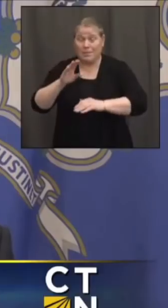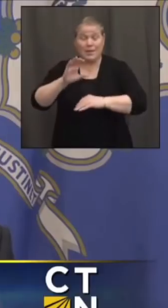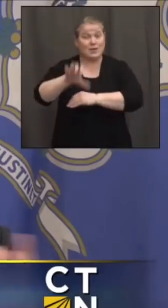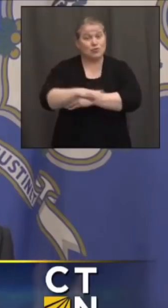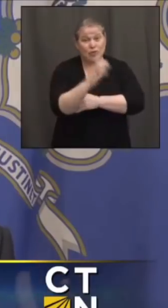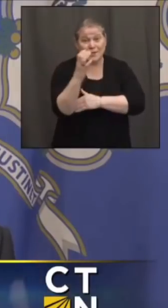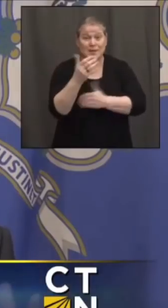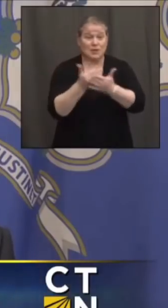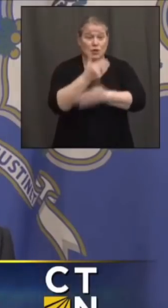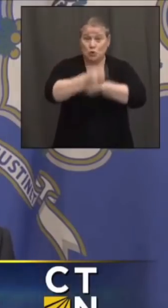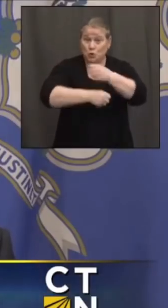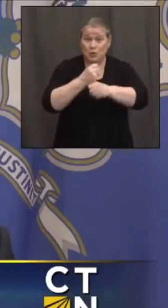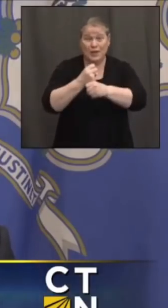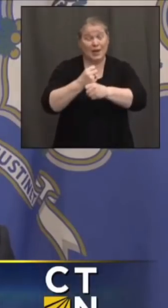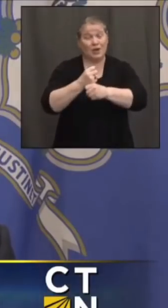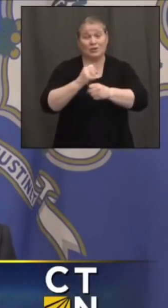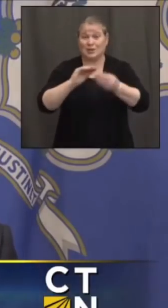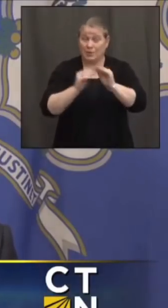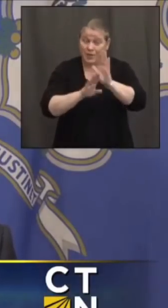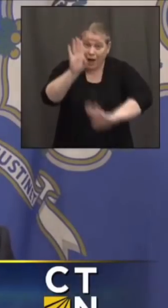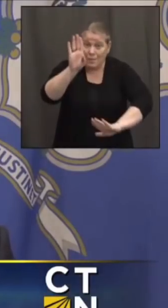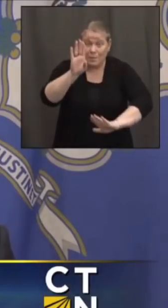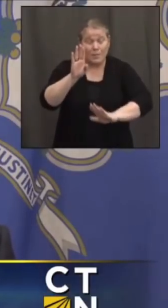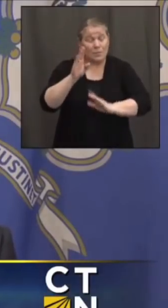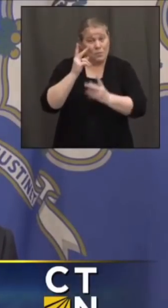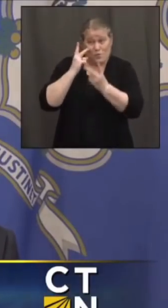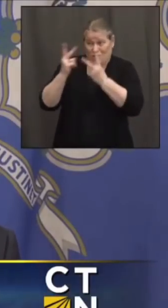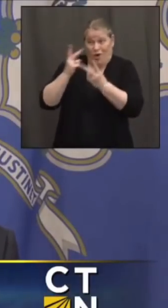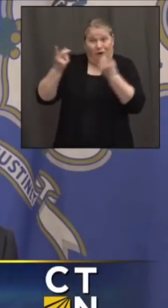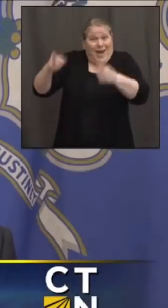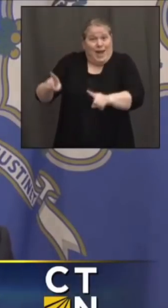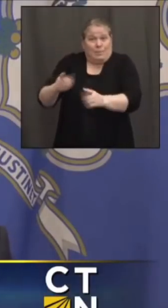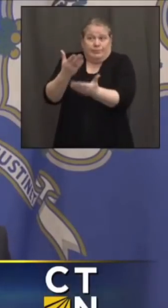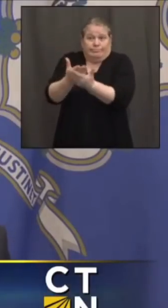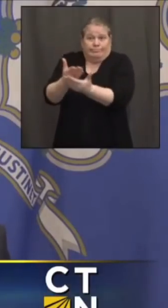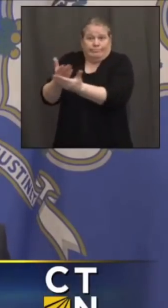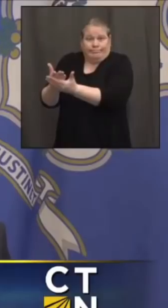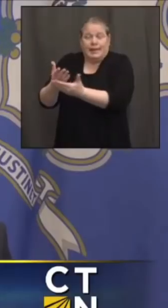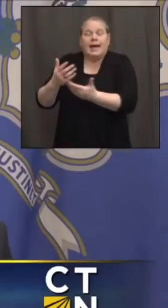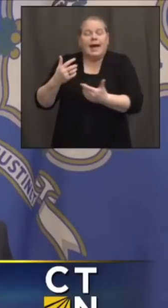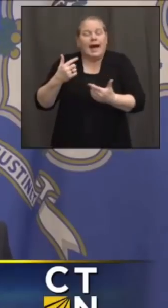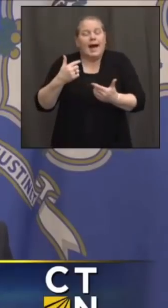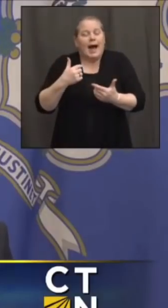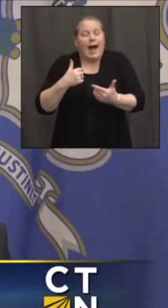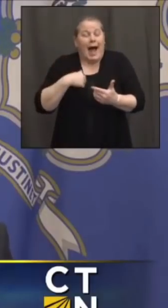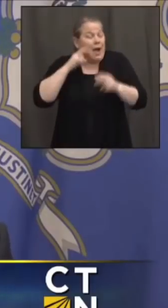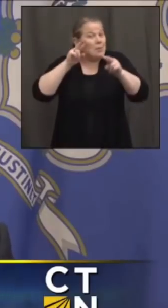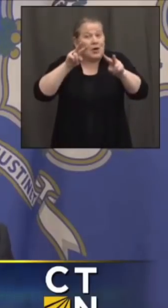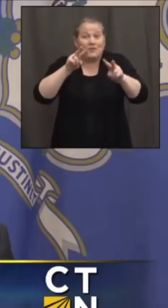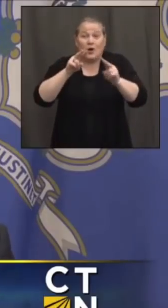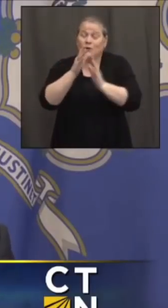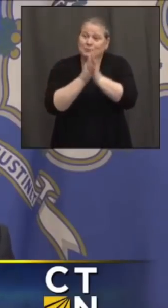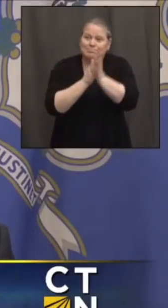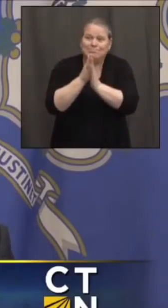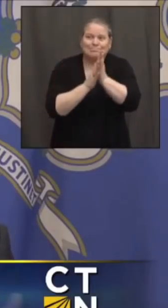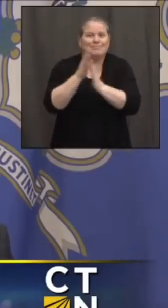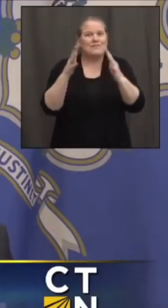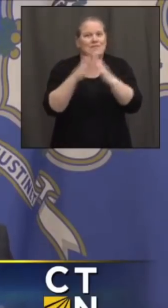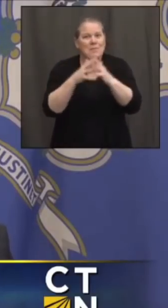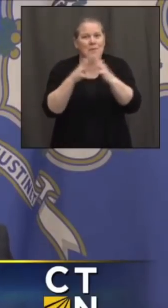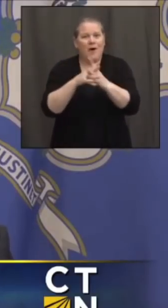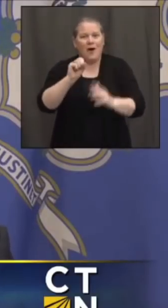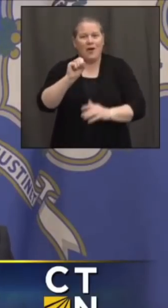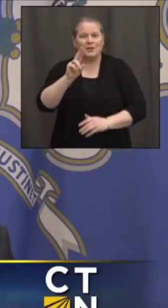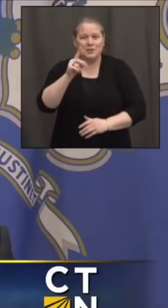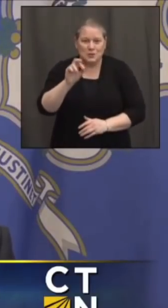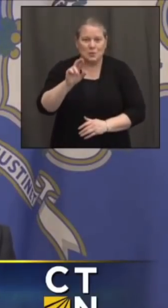Bowl Sunday, it's a great event. I'm really looking forward to it. I'm cheering for the old guy, obviously. But that said, we got to make